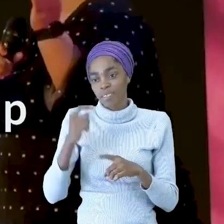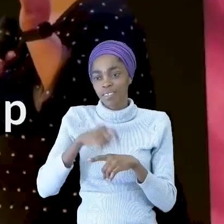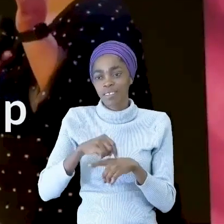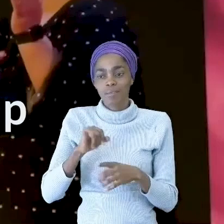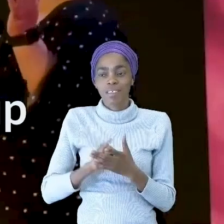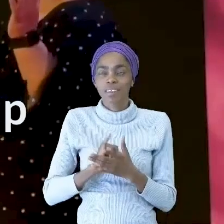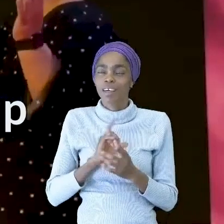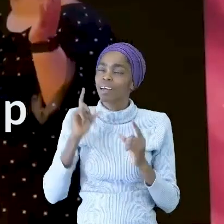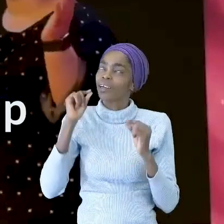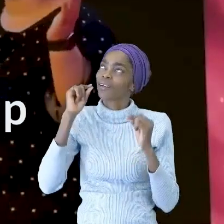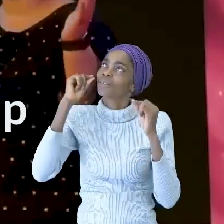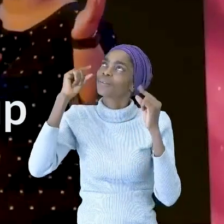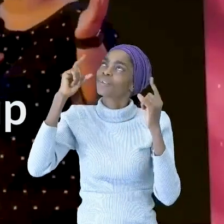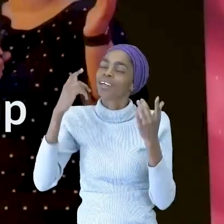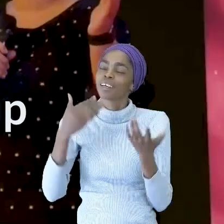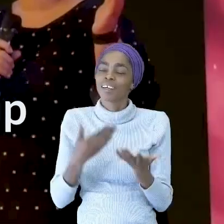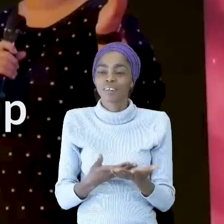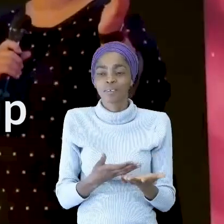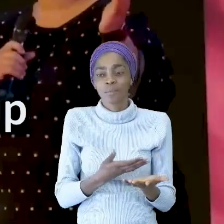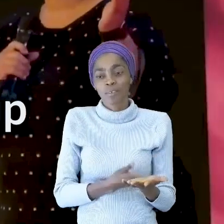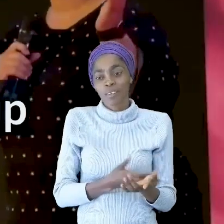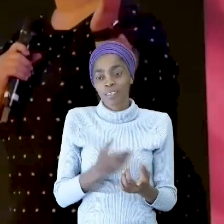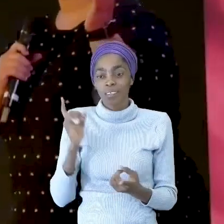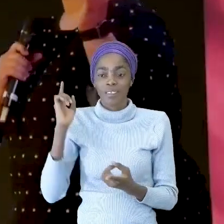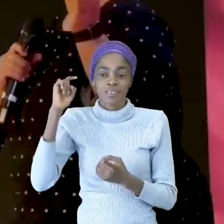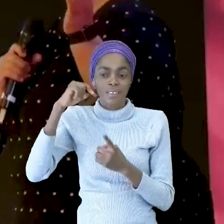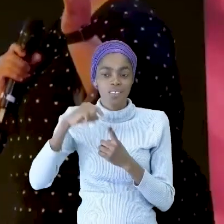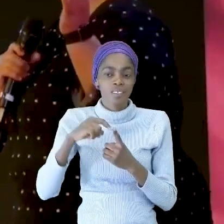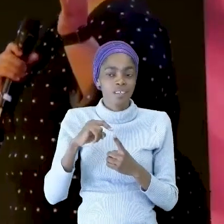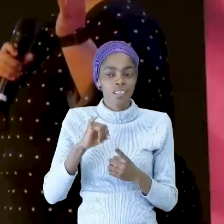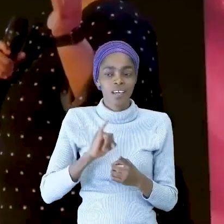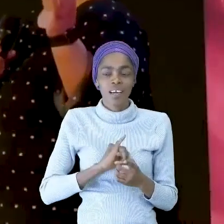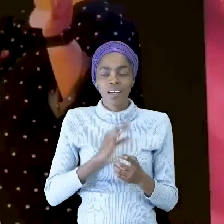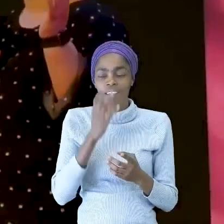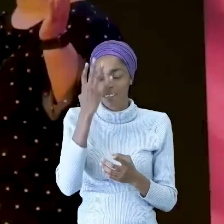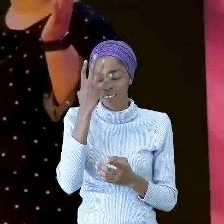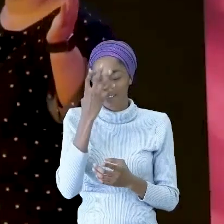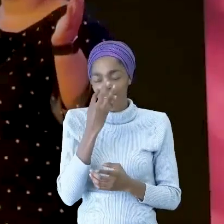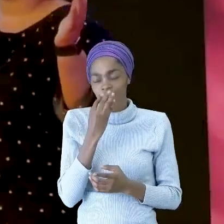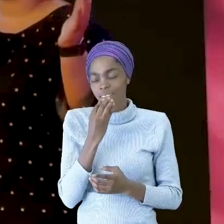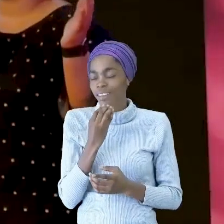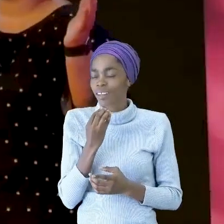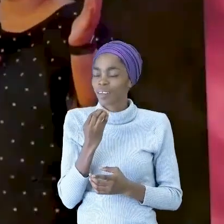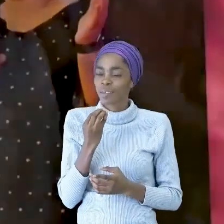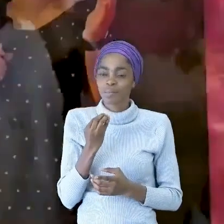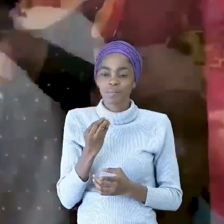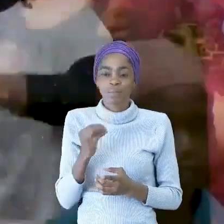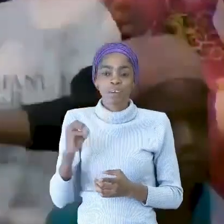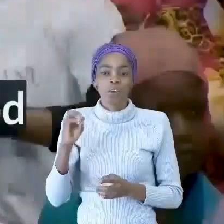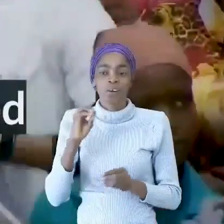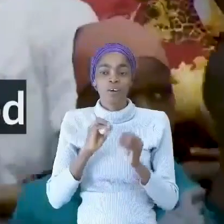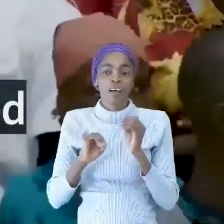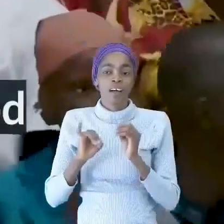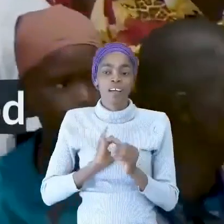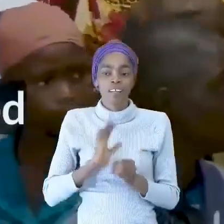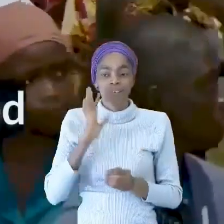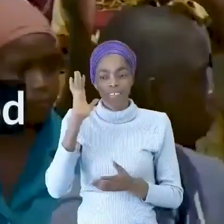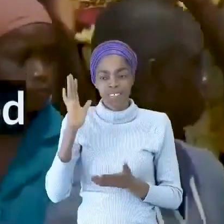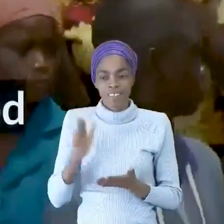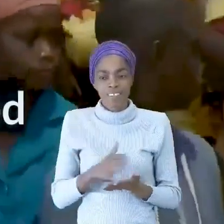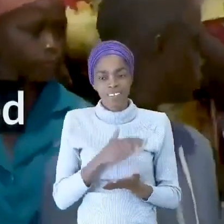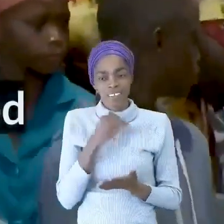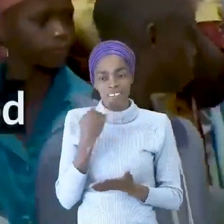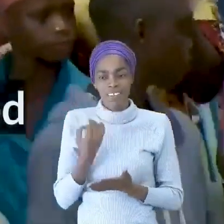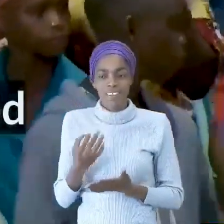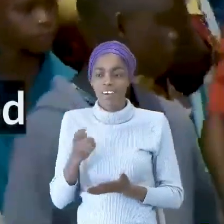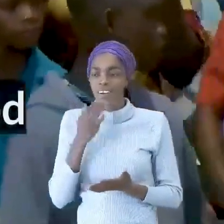that I wake up until I lay my head, I will